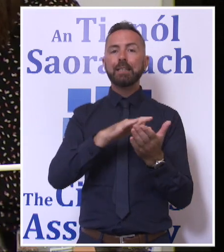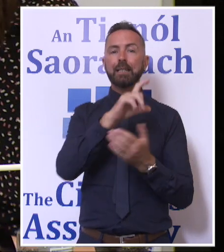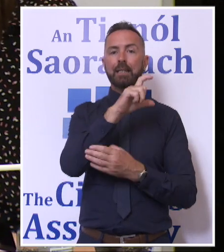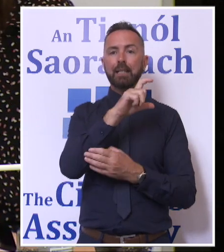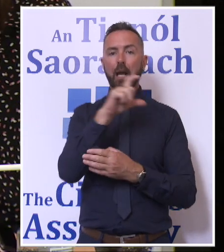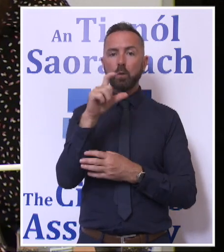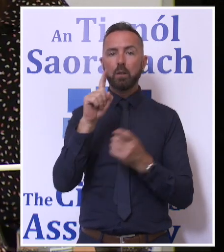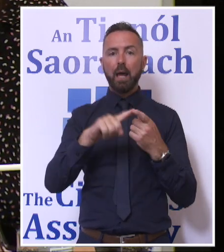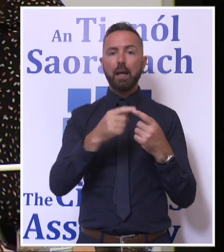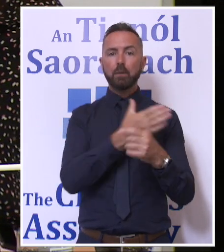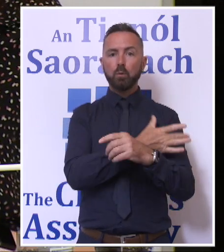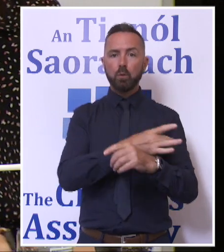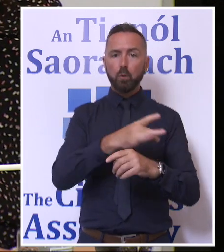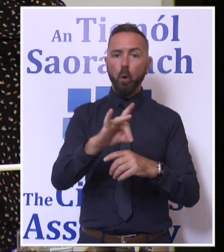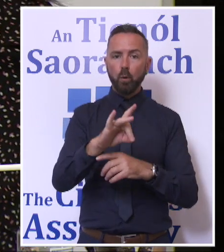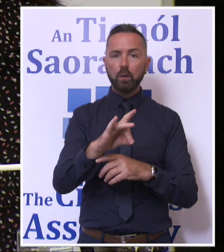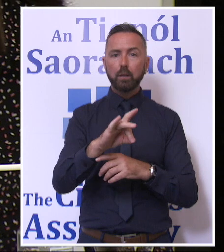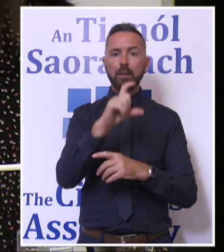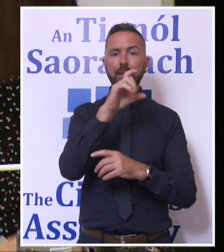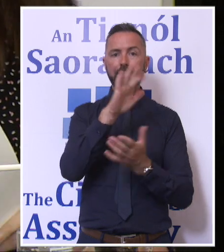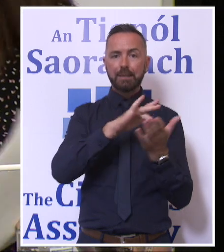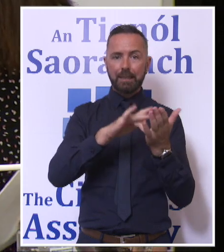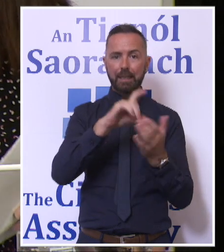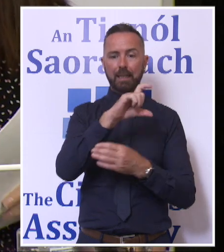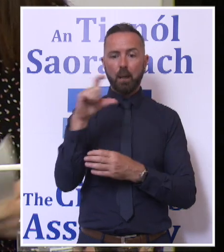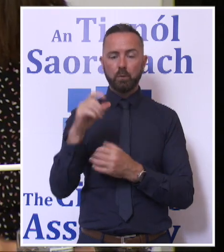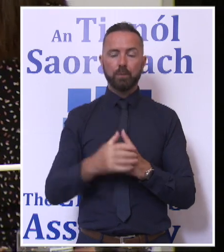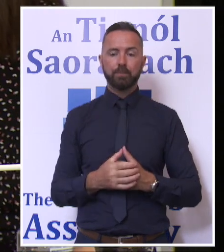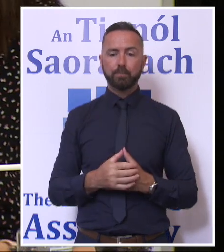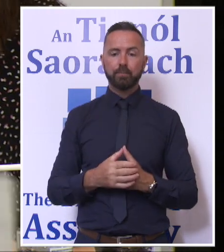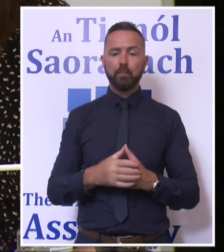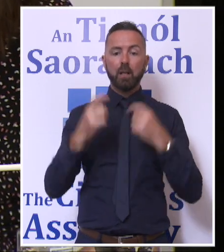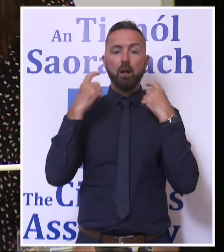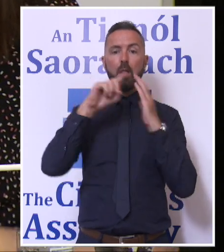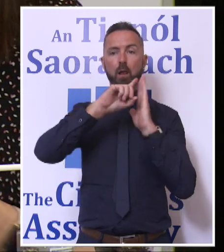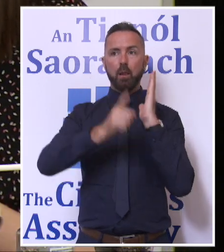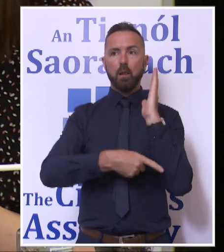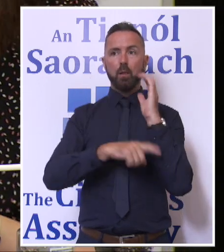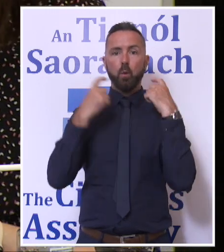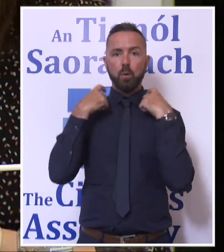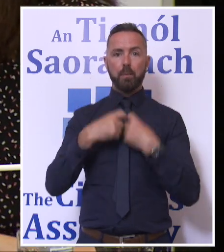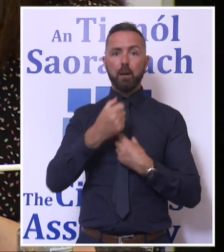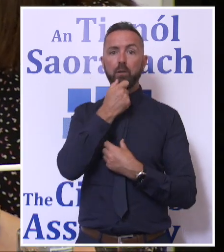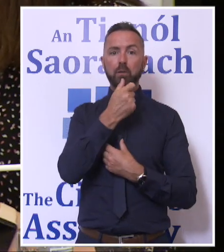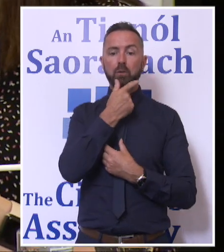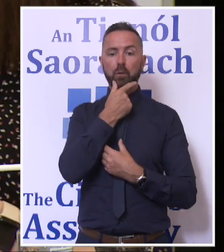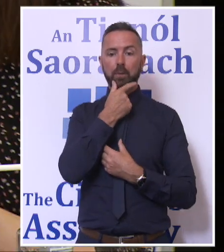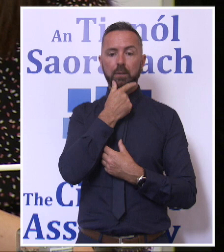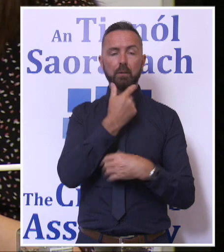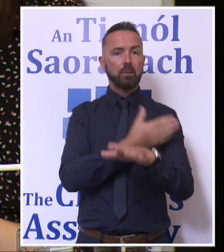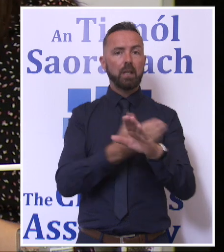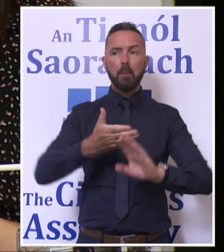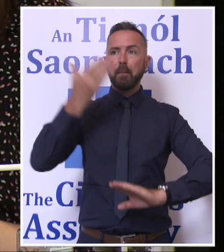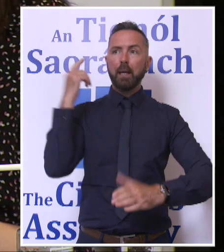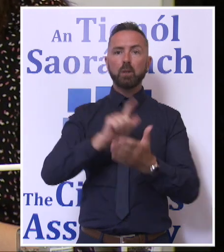City Council. The Lord Mayor, sorry, did that come up there? No. The Lord Mayor in Dublin dates back to